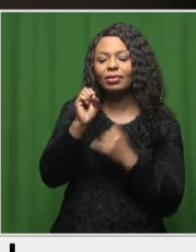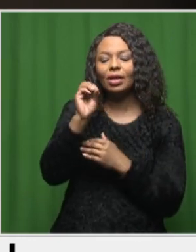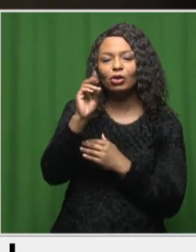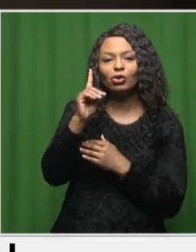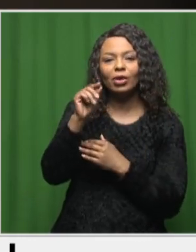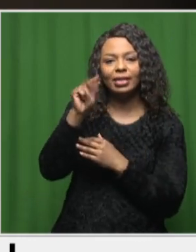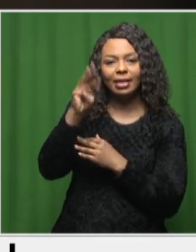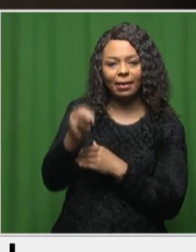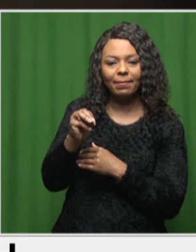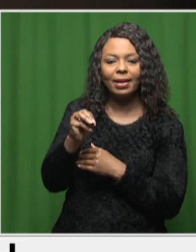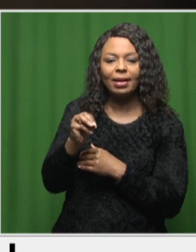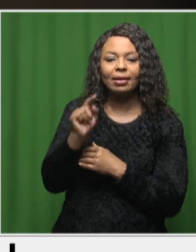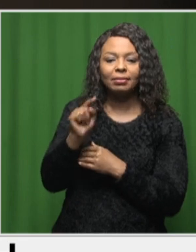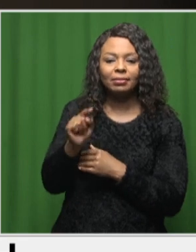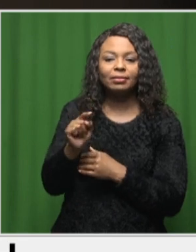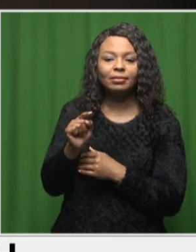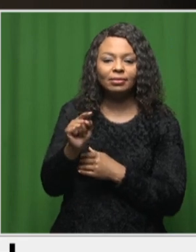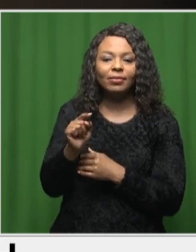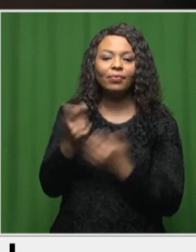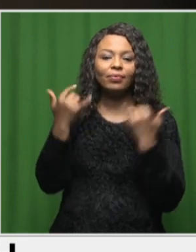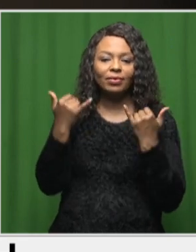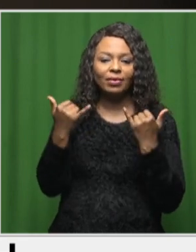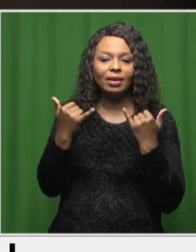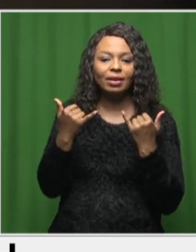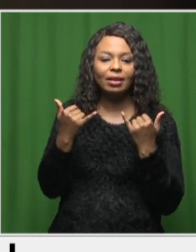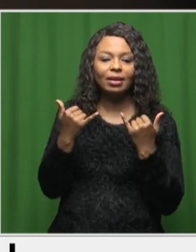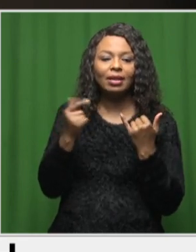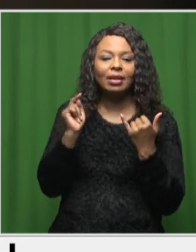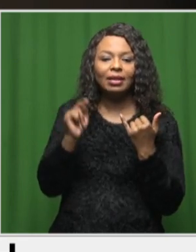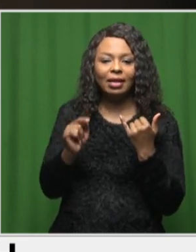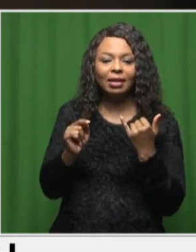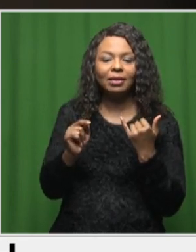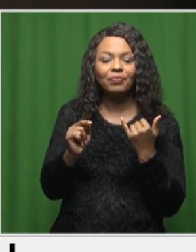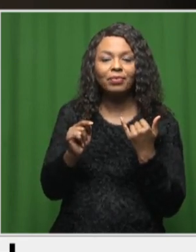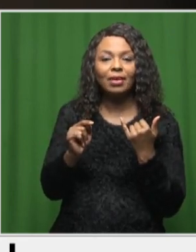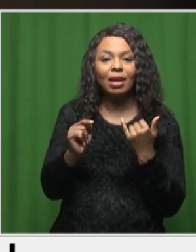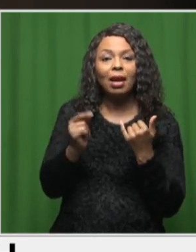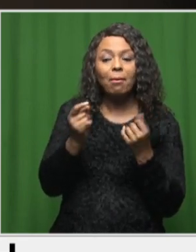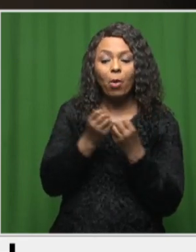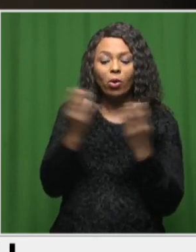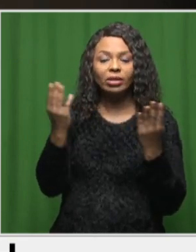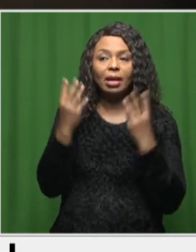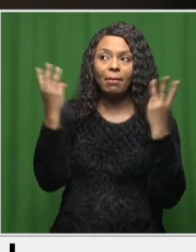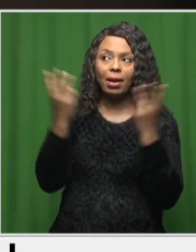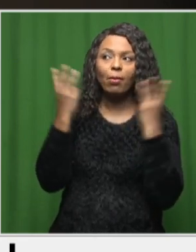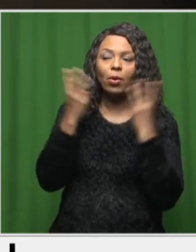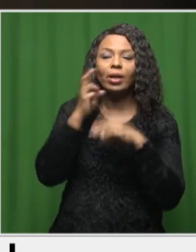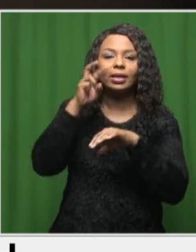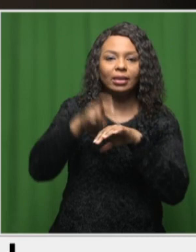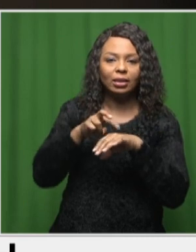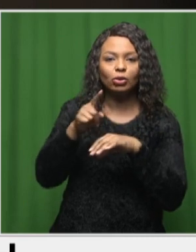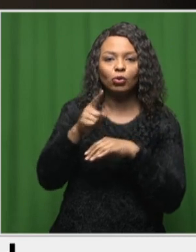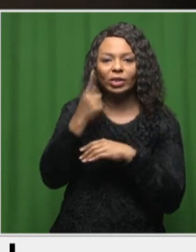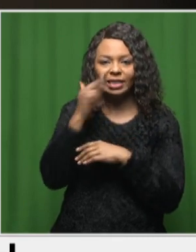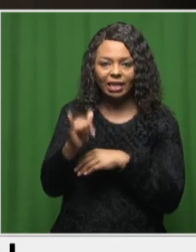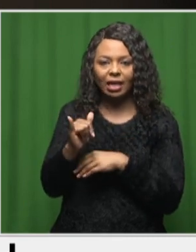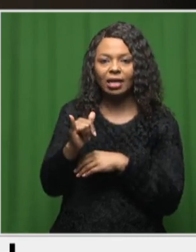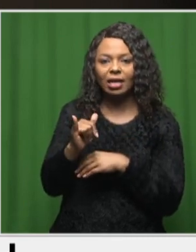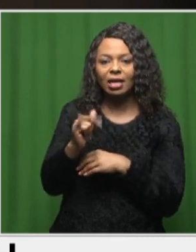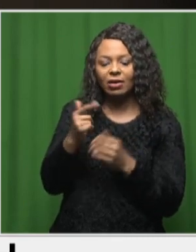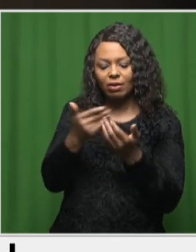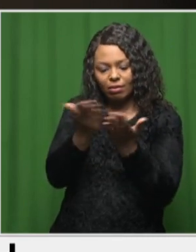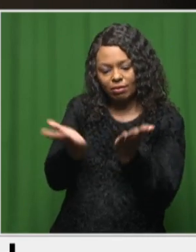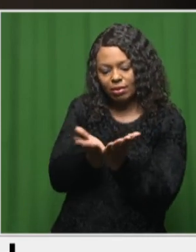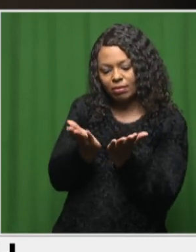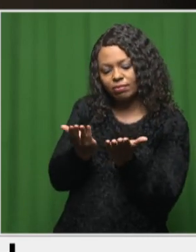salt. And so therefore, even with the foundation, we're trying to drive the fact that people need to read the food label. So the front